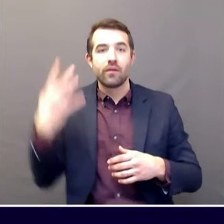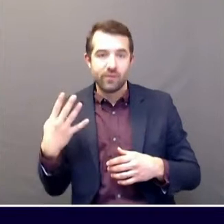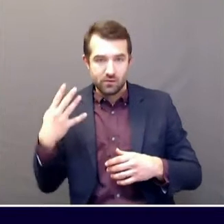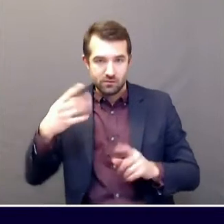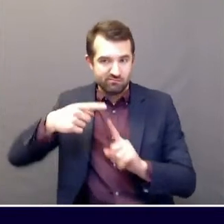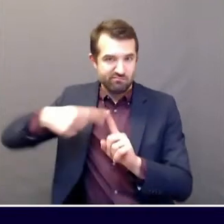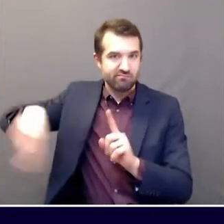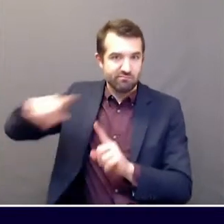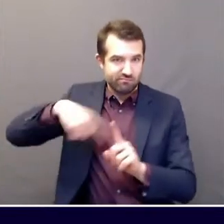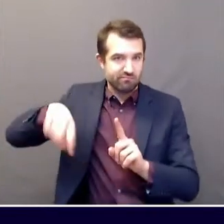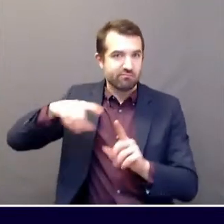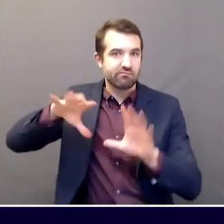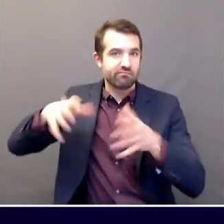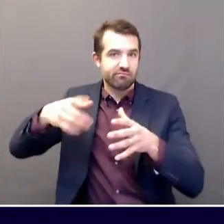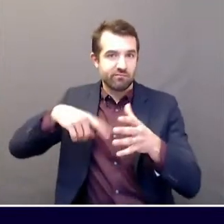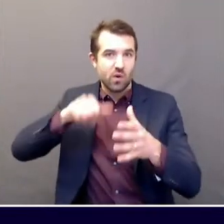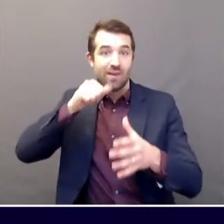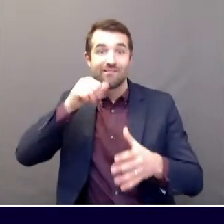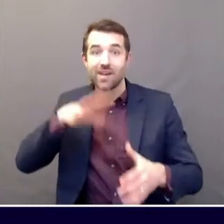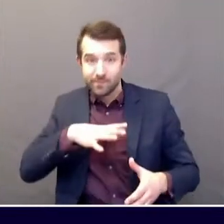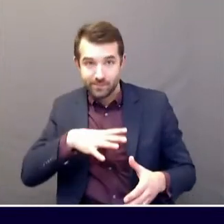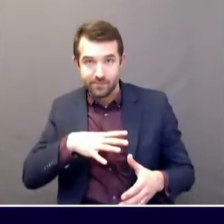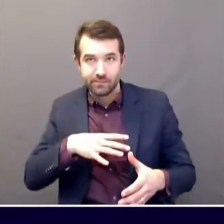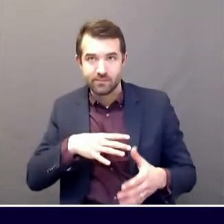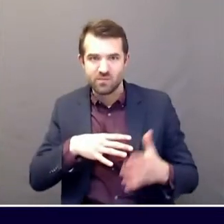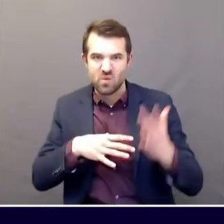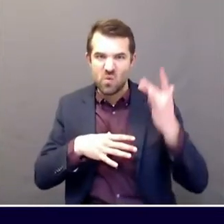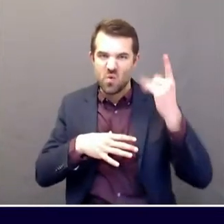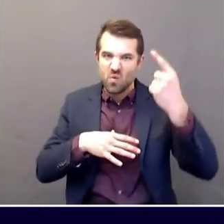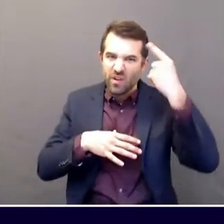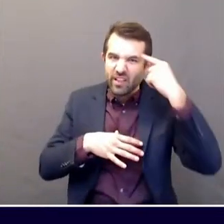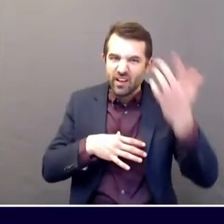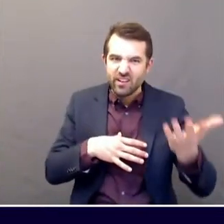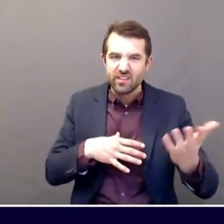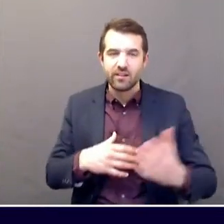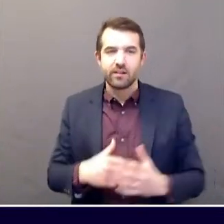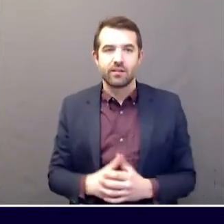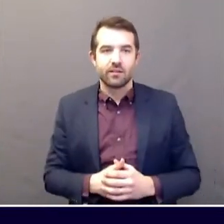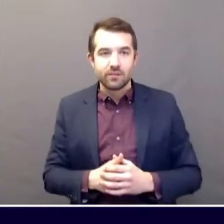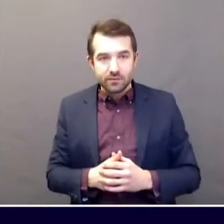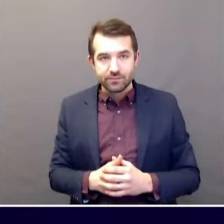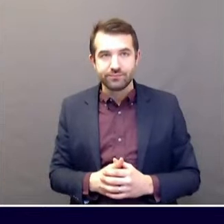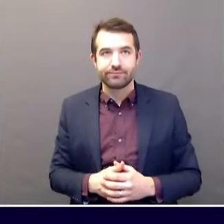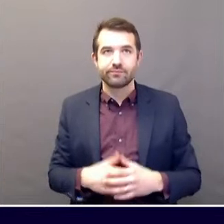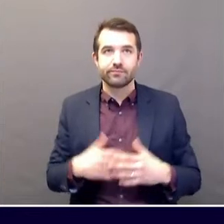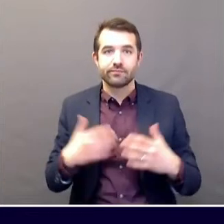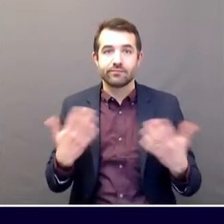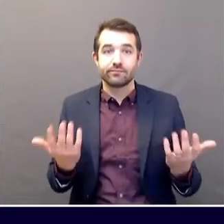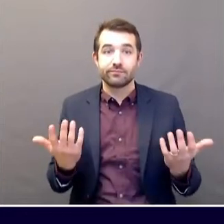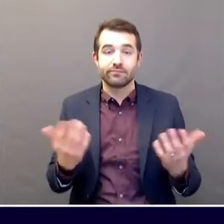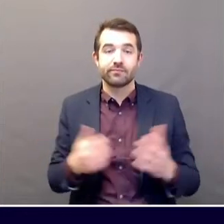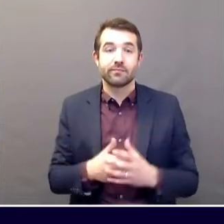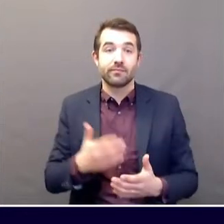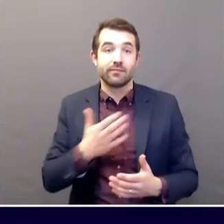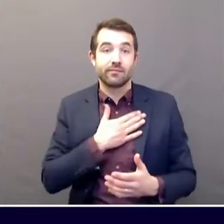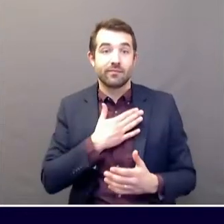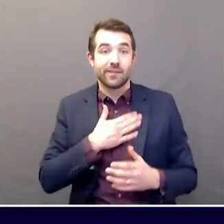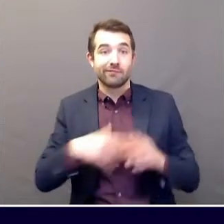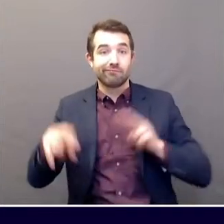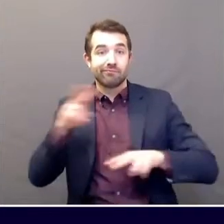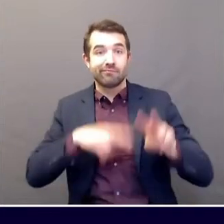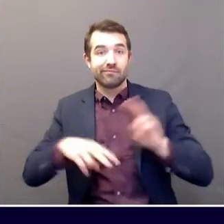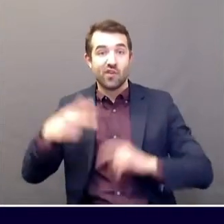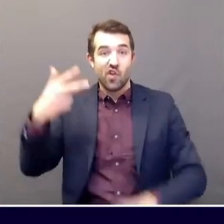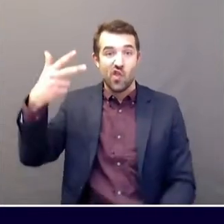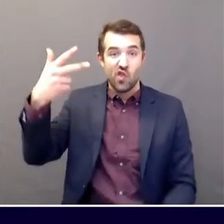I'll start, and I think, but again, I invite others. I think it has to do with the composition of the healthcare workforce. The